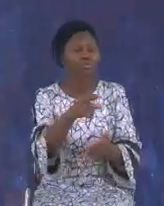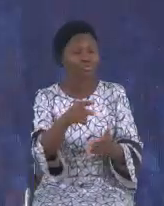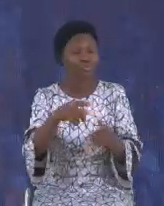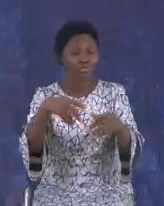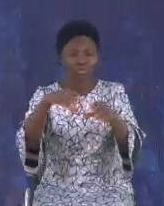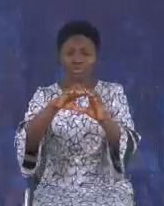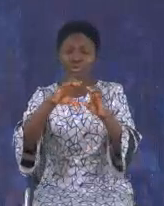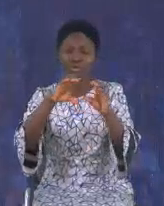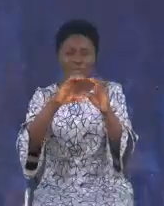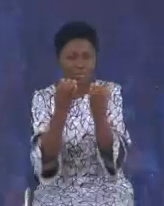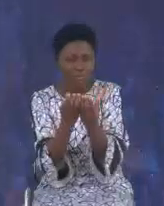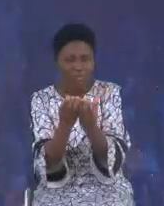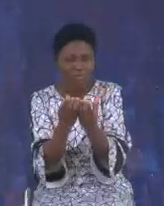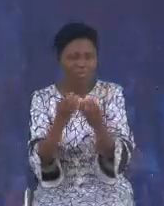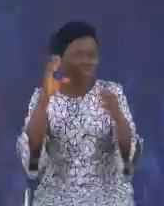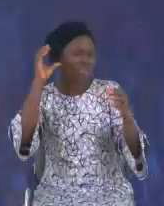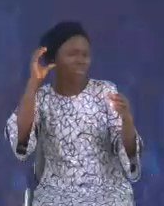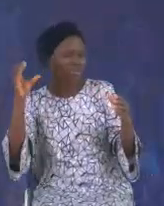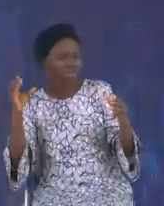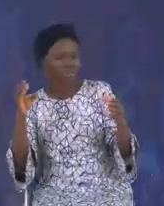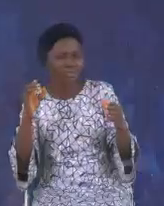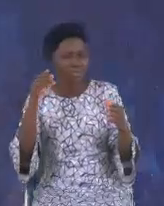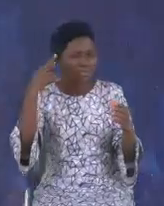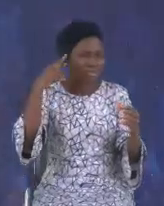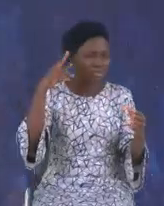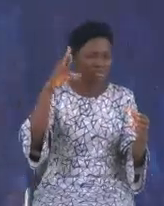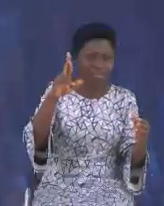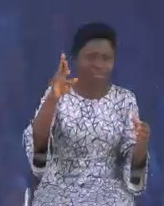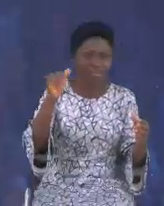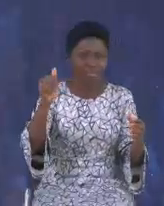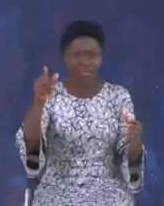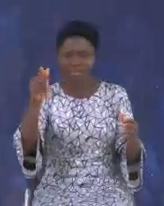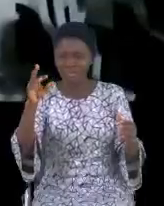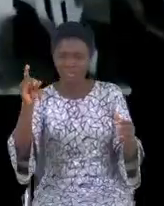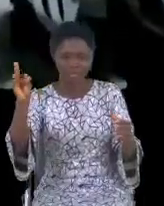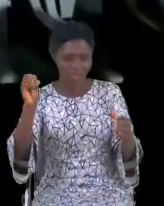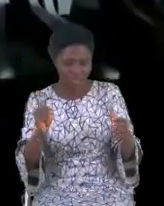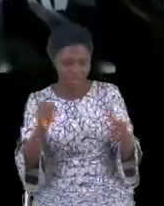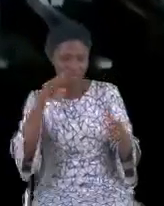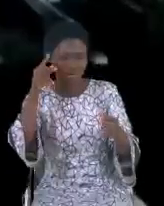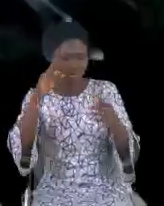section, radio, television, social media, touch everyone.